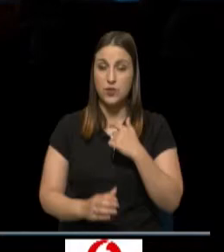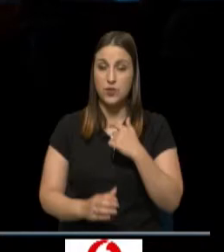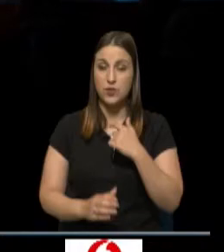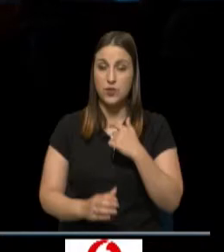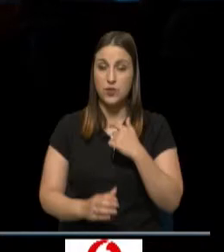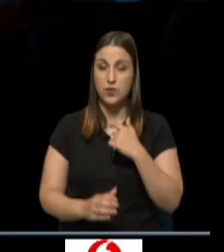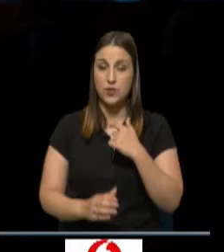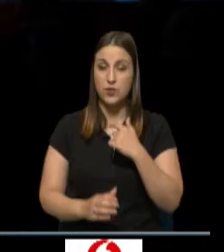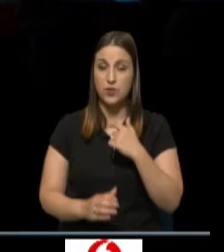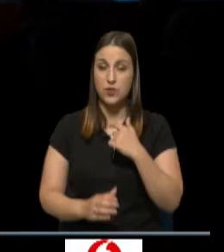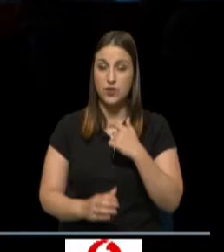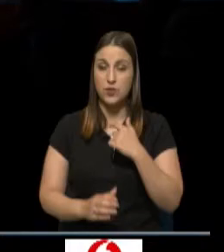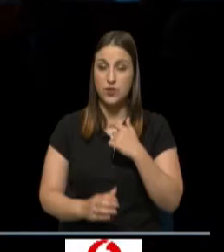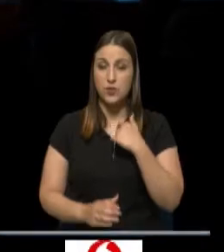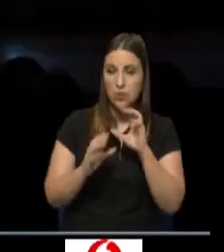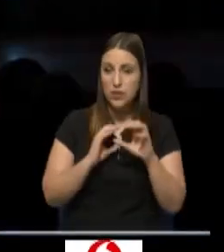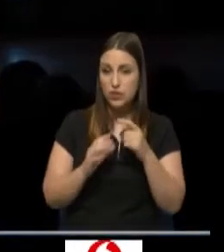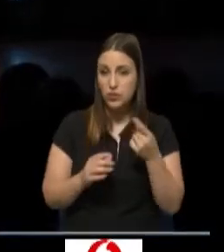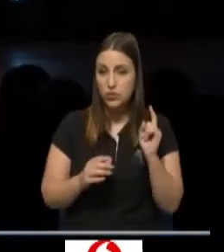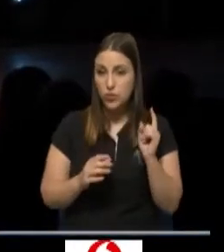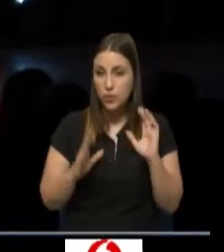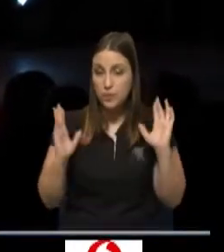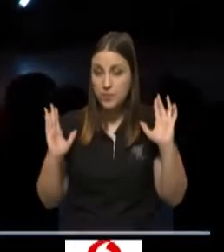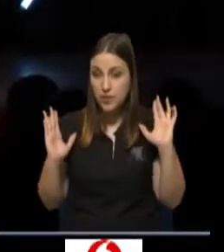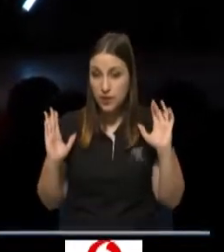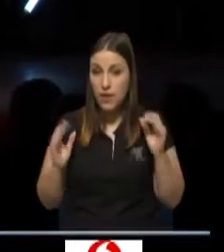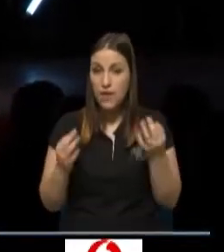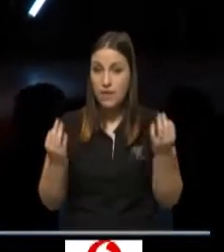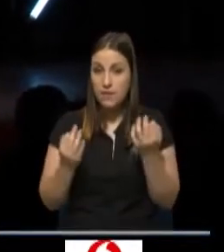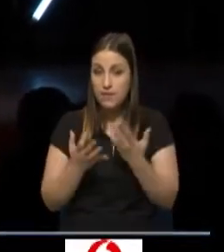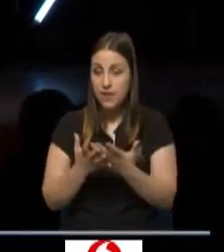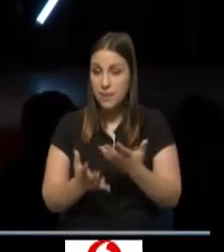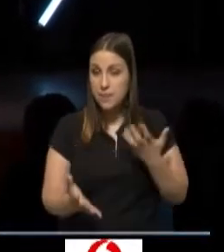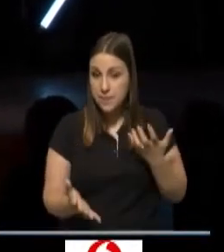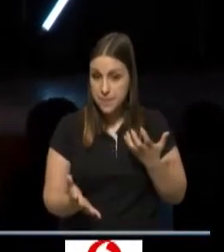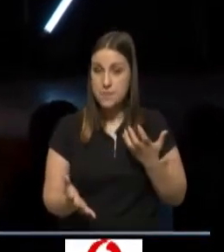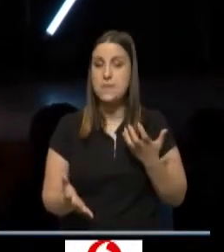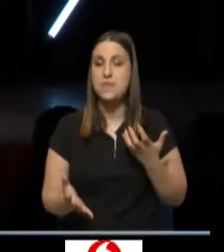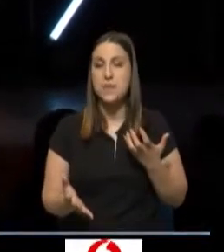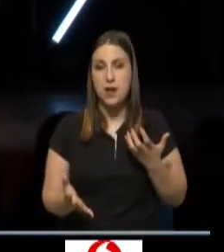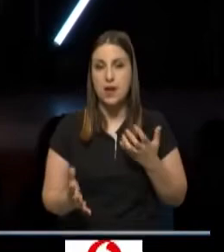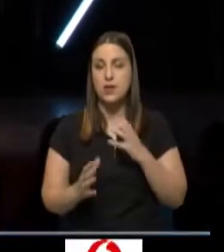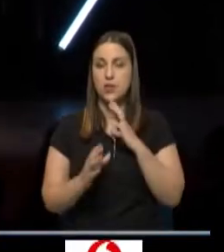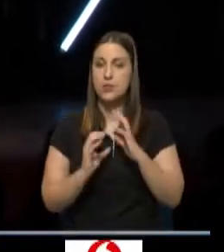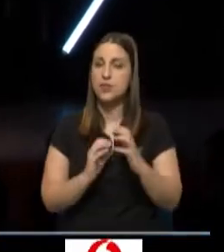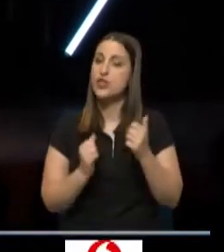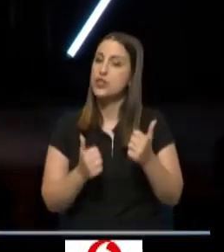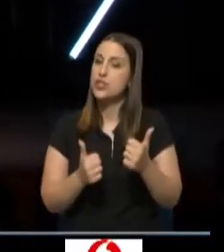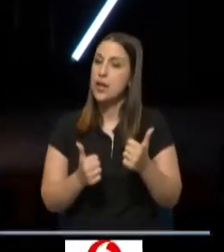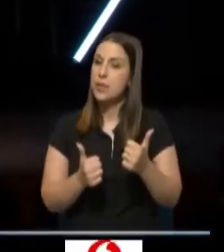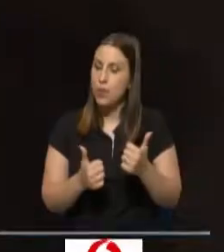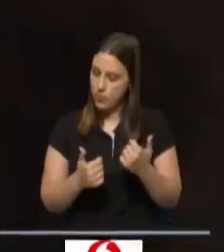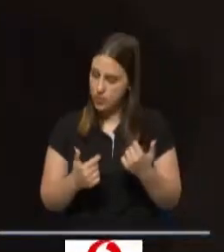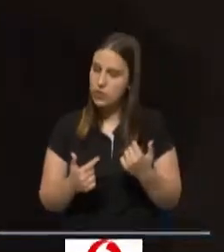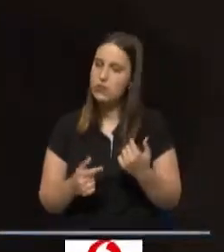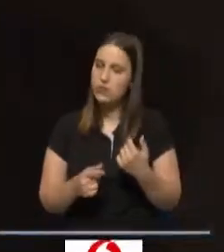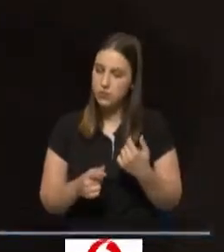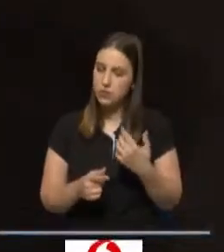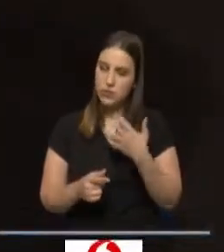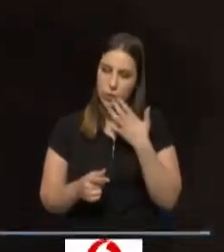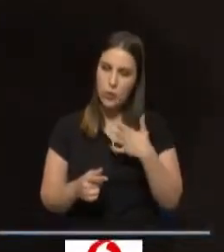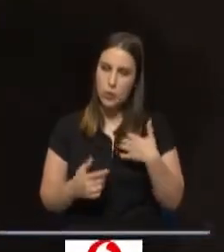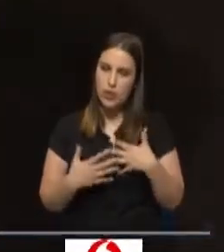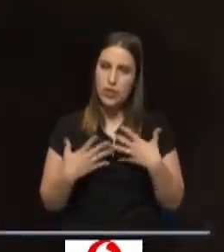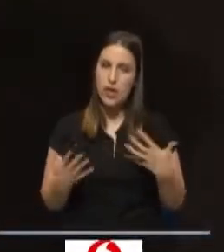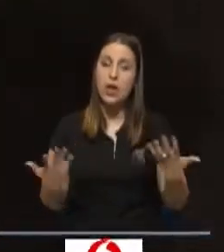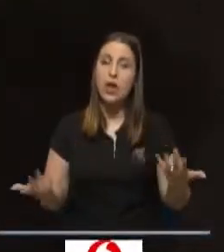which other sectors we may have such a good ranking. I think communications are in a good situation.